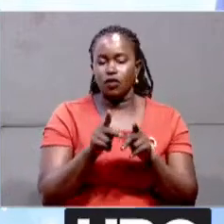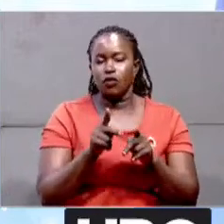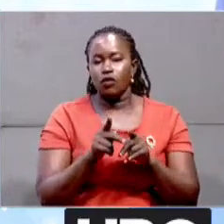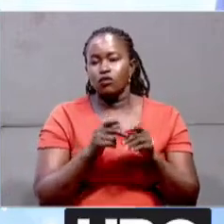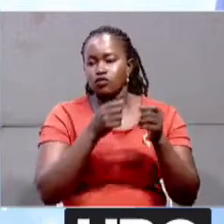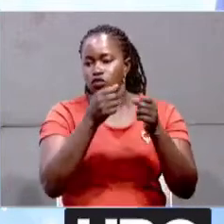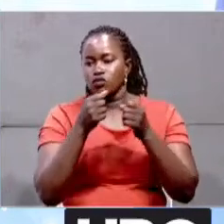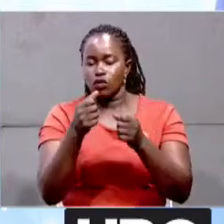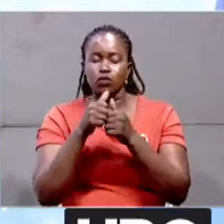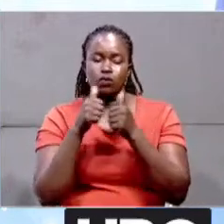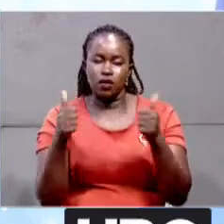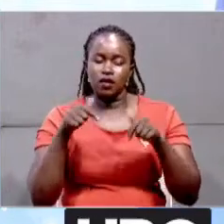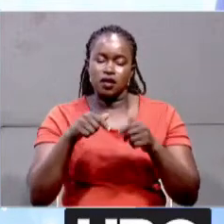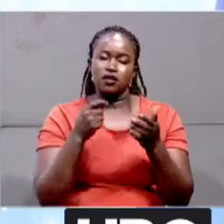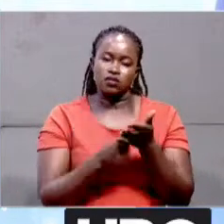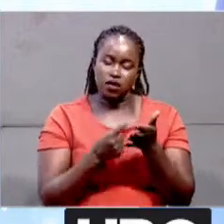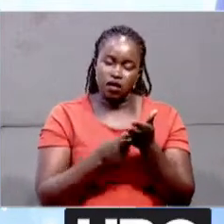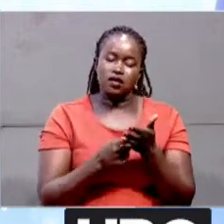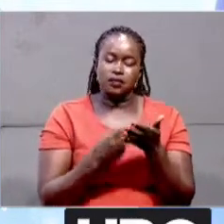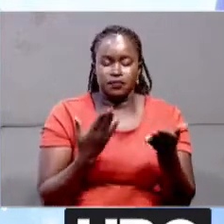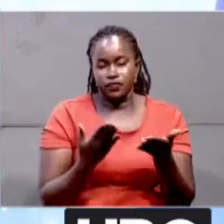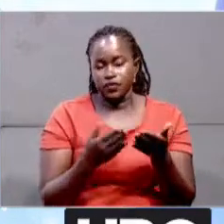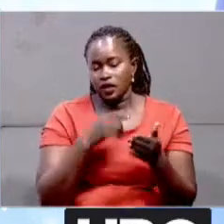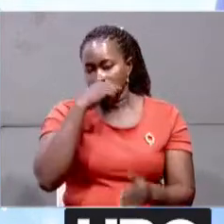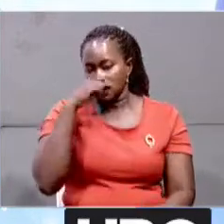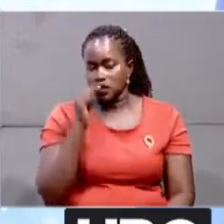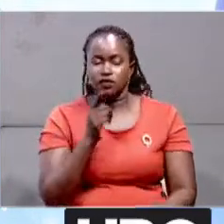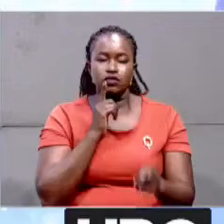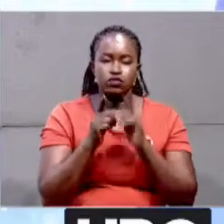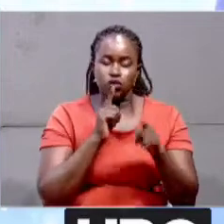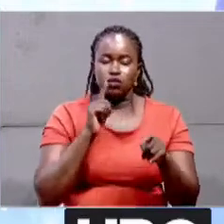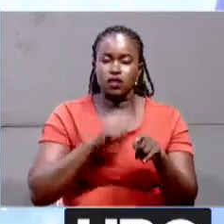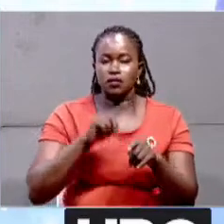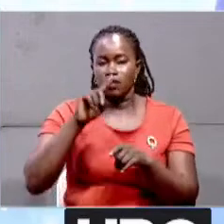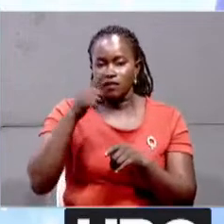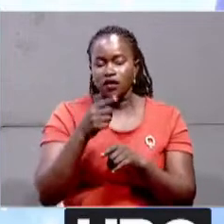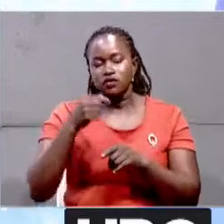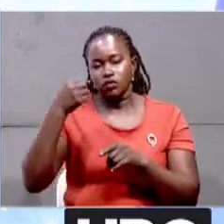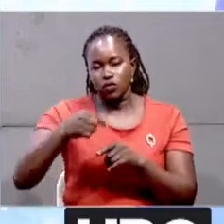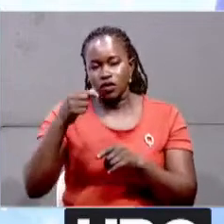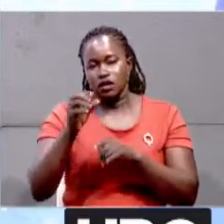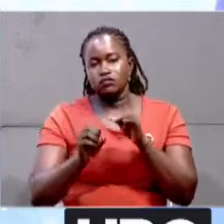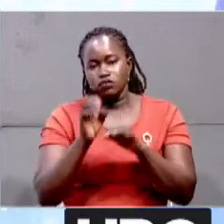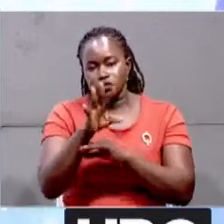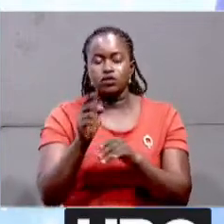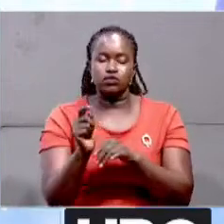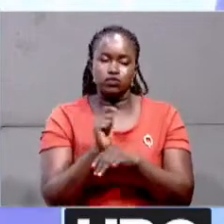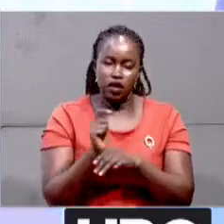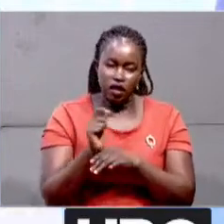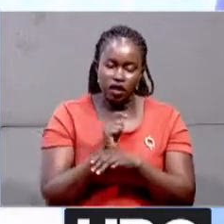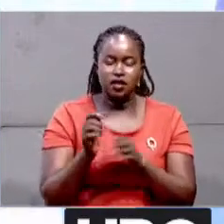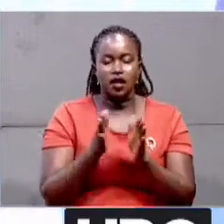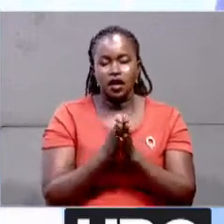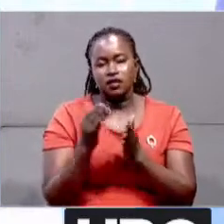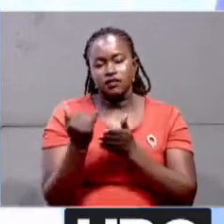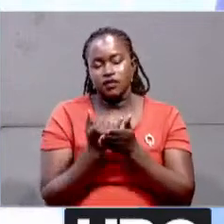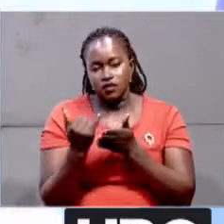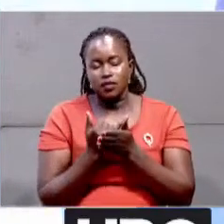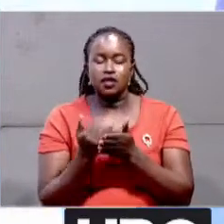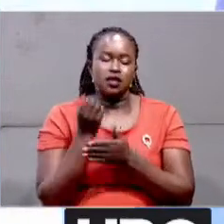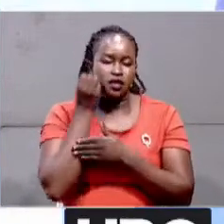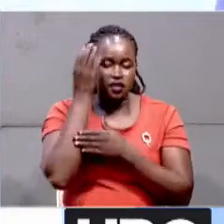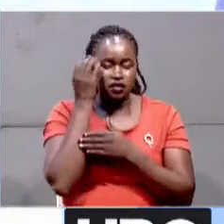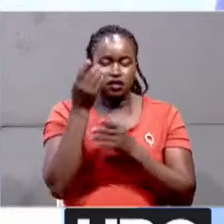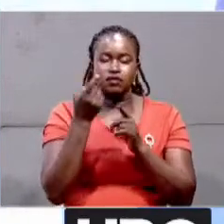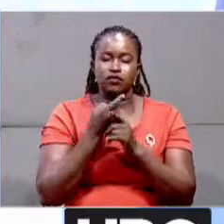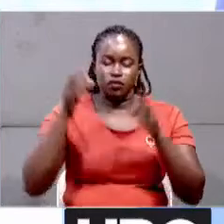country destined for enhancement. Museveni was speaking during the first quarterly broadcast on trade and investment, an initiative by